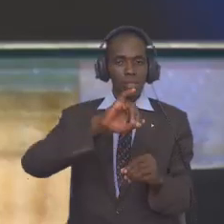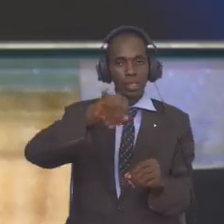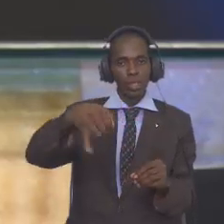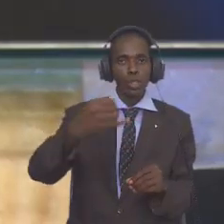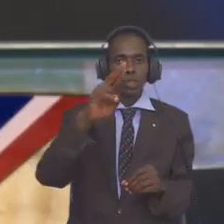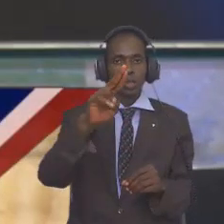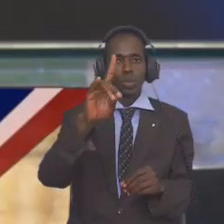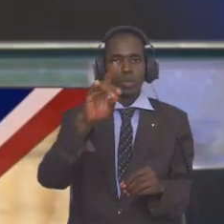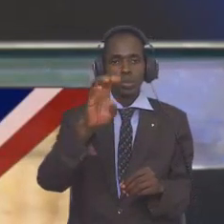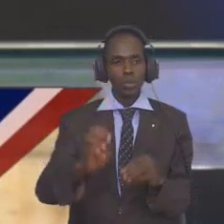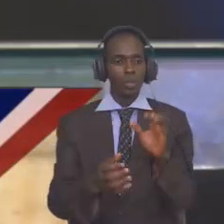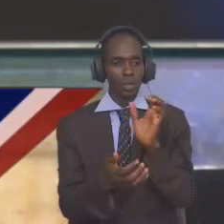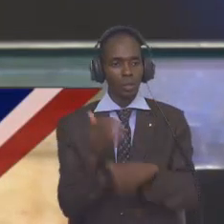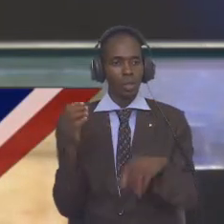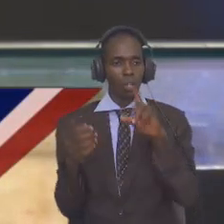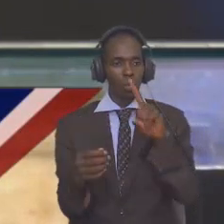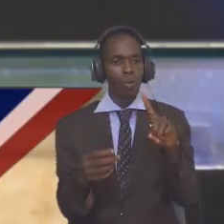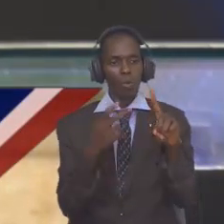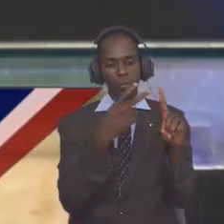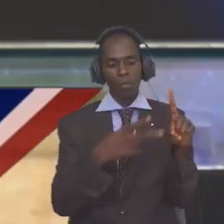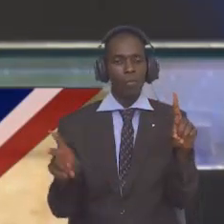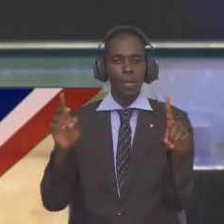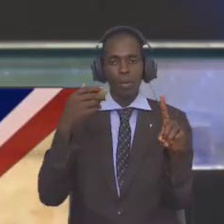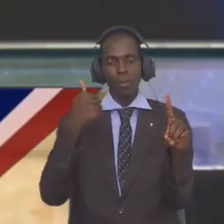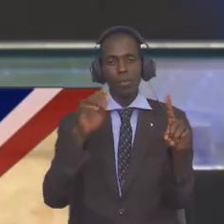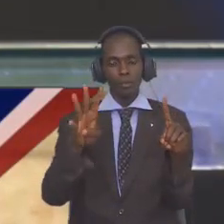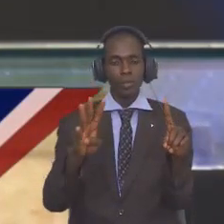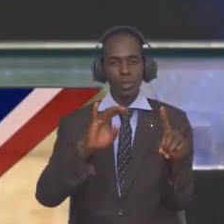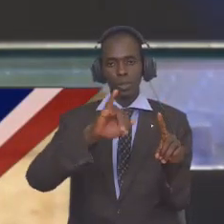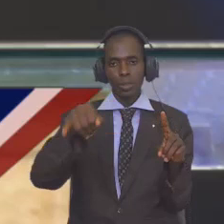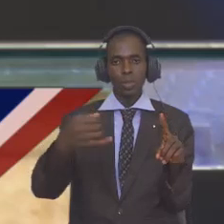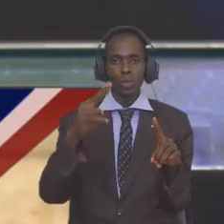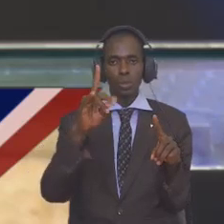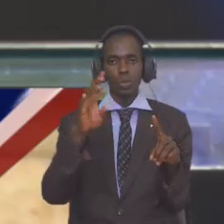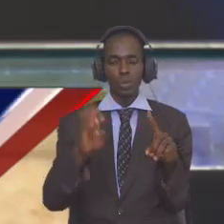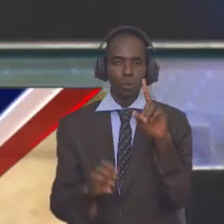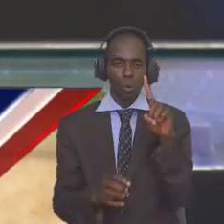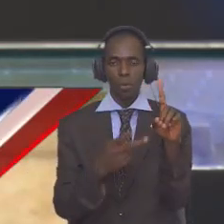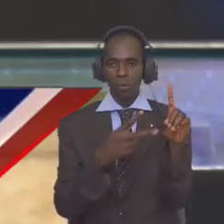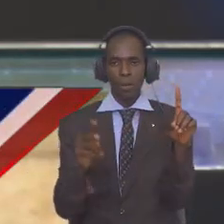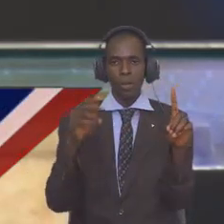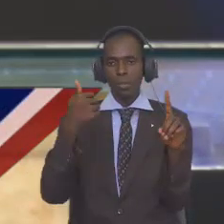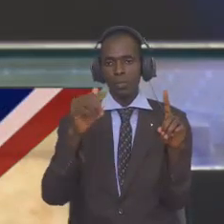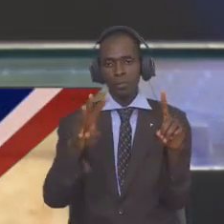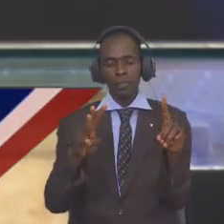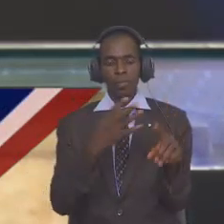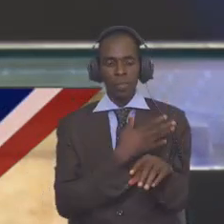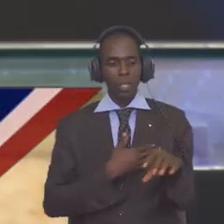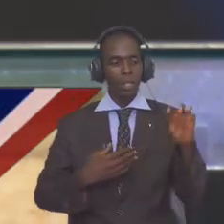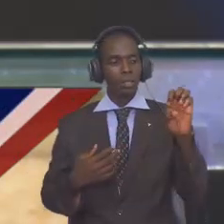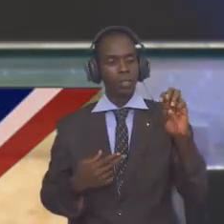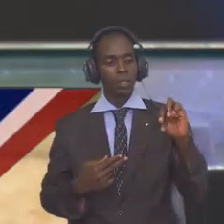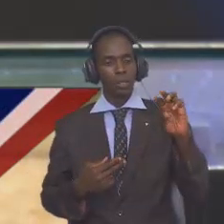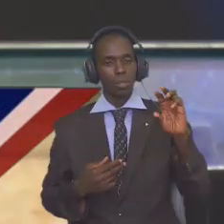Jude chapter 1, reading here from verse 14, and Enoch also, the seventh from